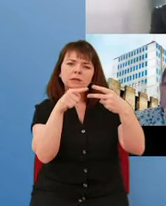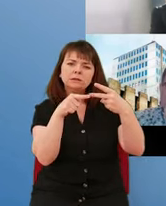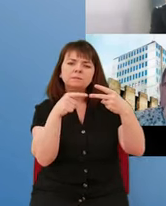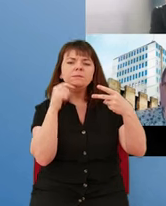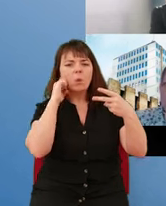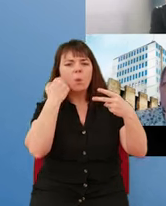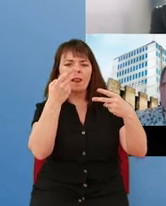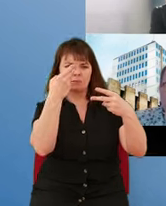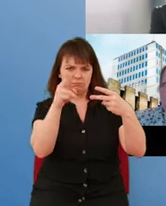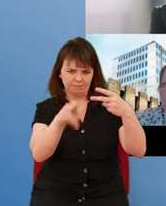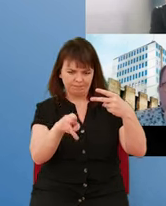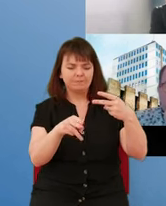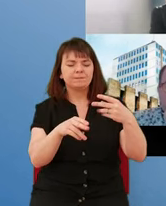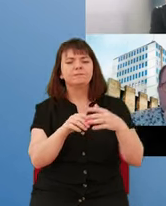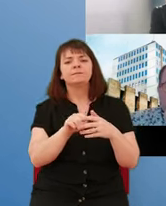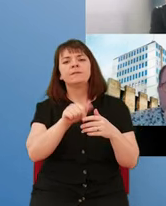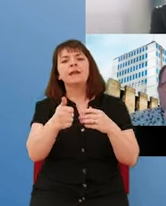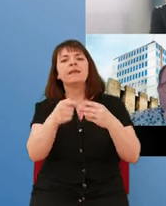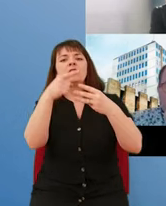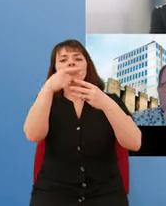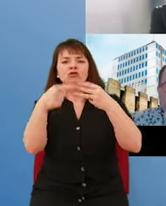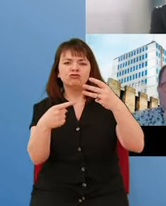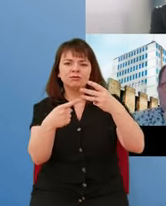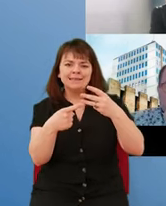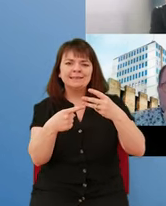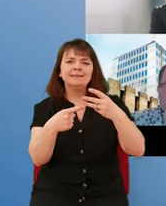is 2 relates to the risk register,